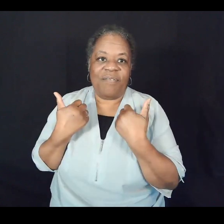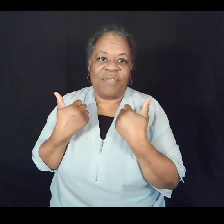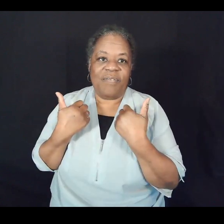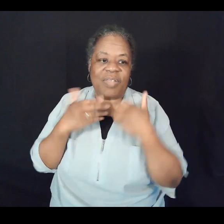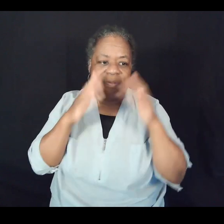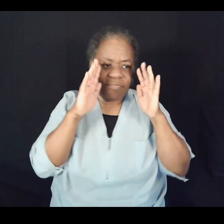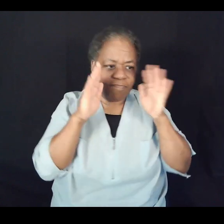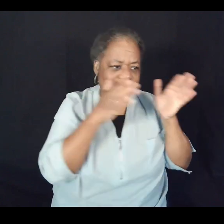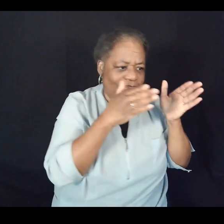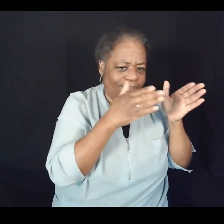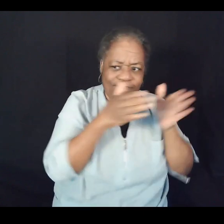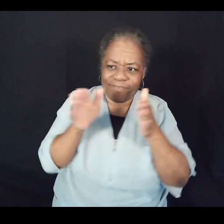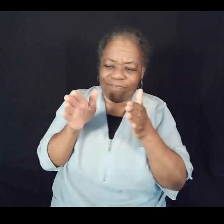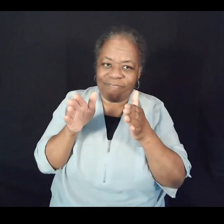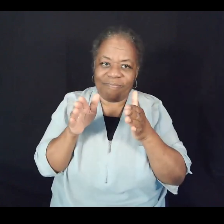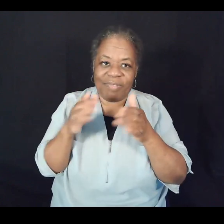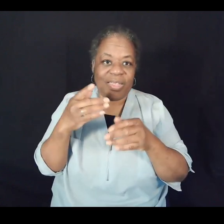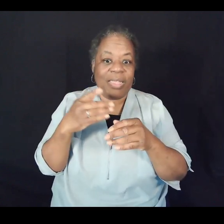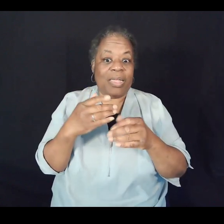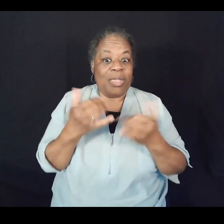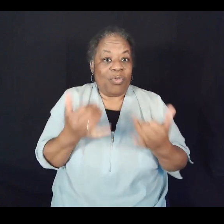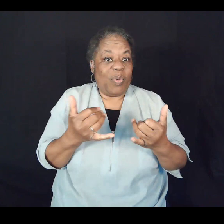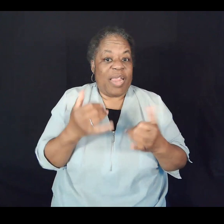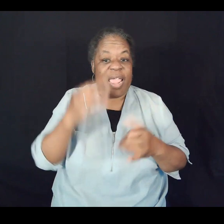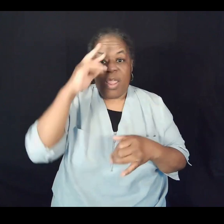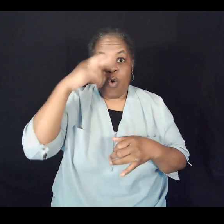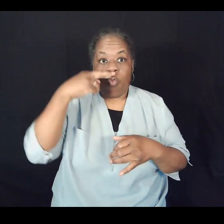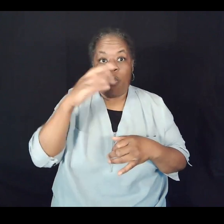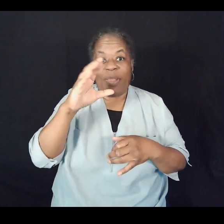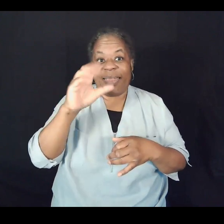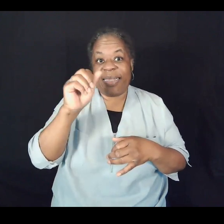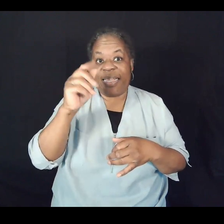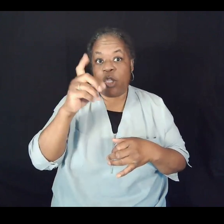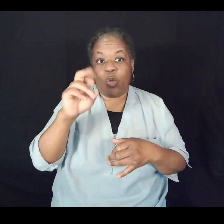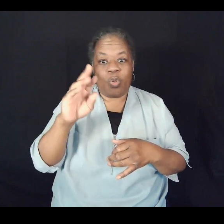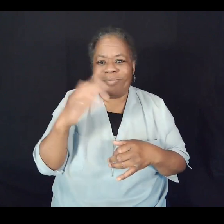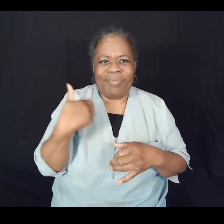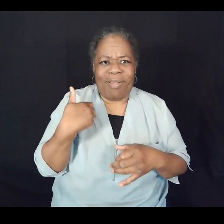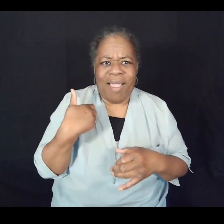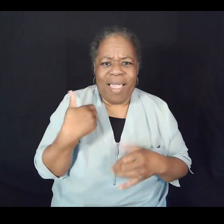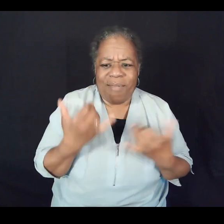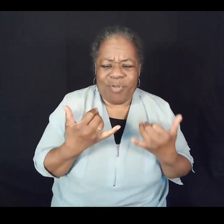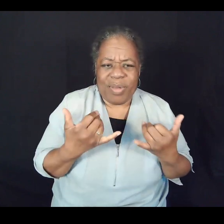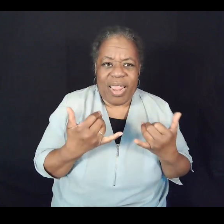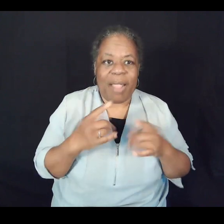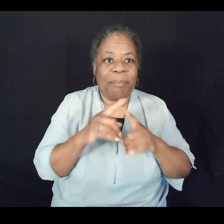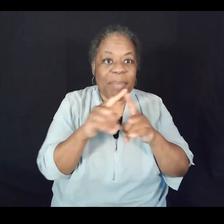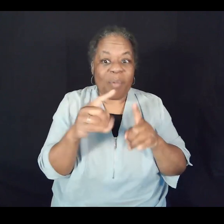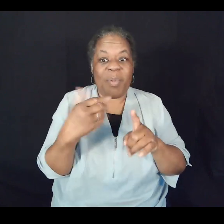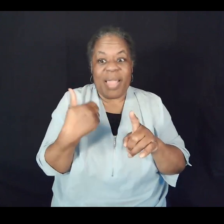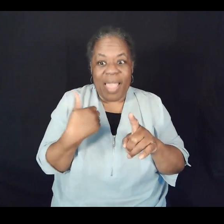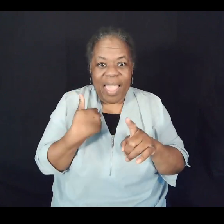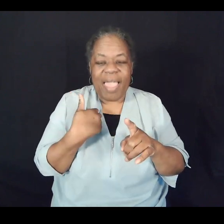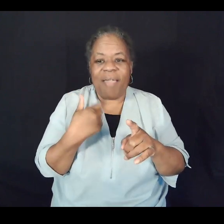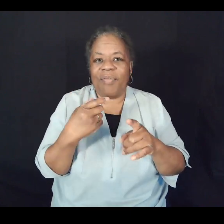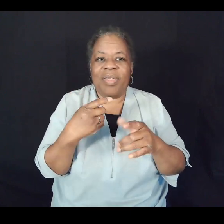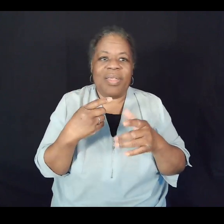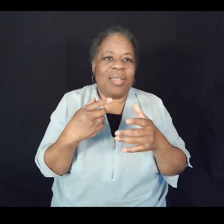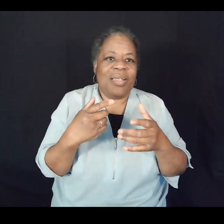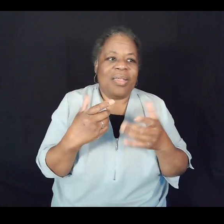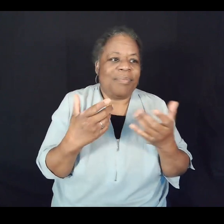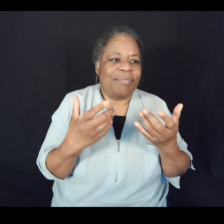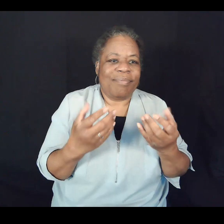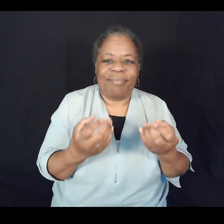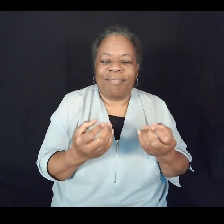don't have Roman Caesars today, but what we do have, though, is countless wannabe lords. We got a bunch of